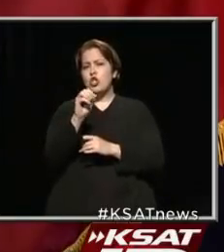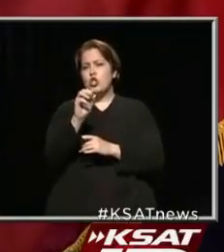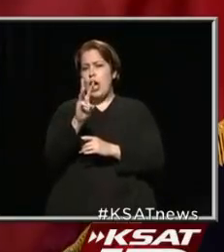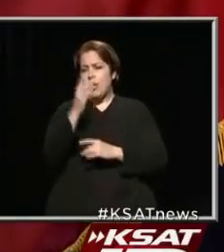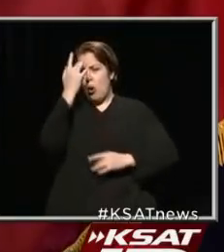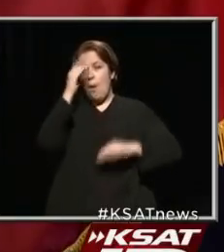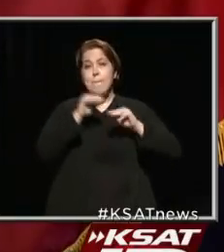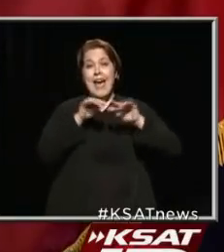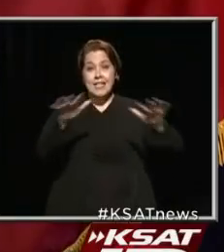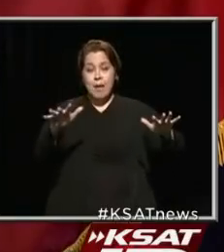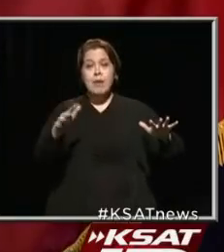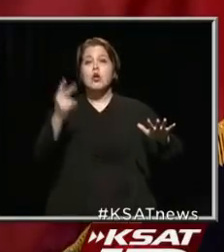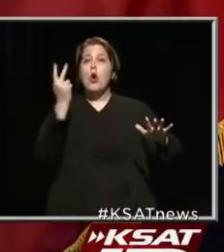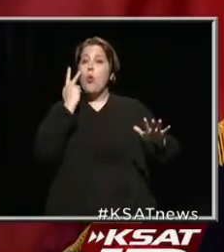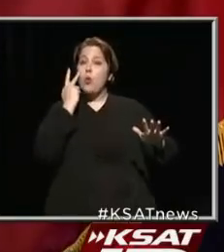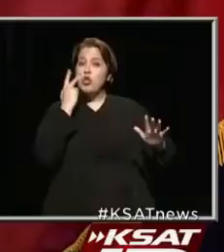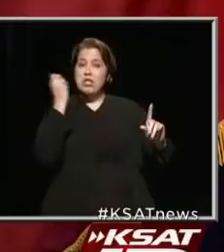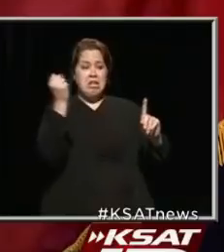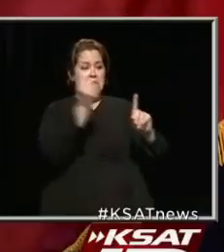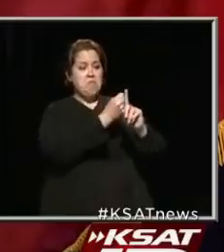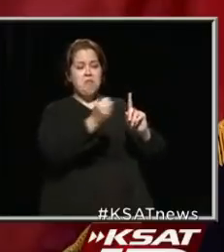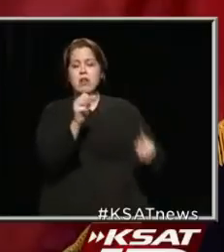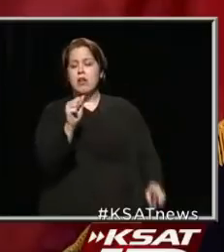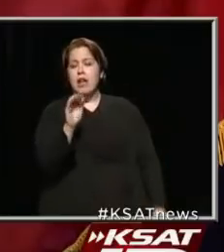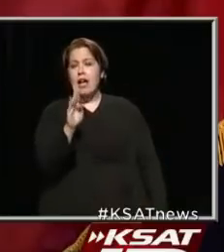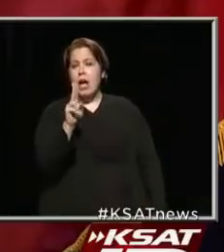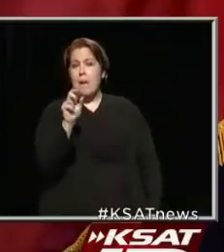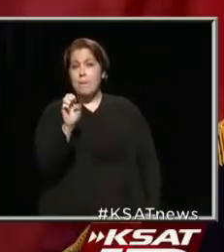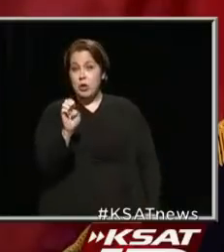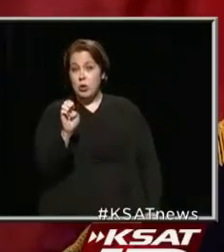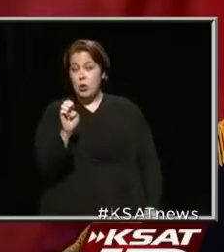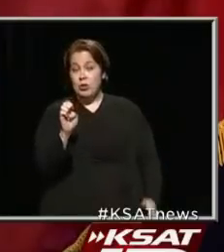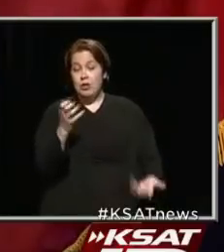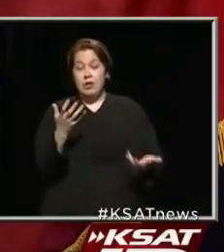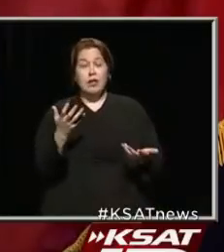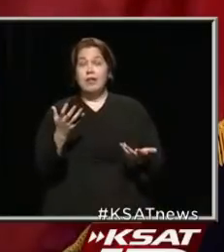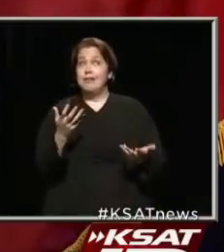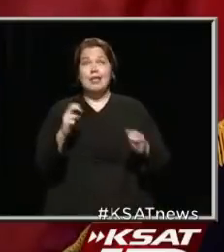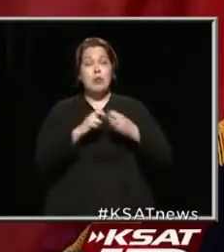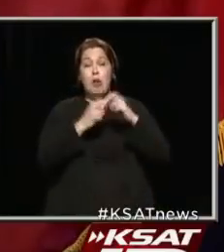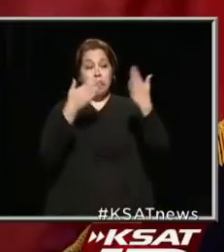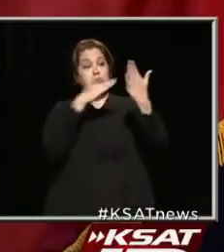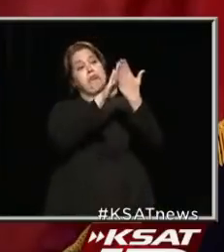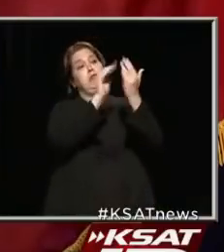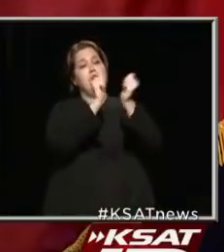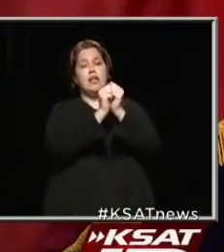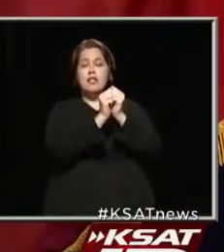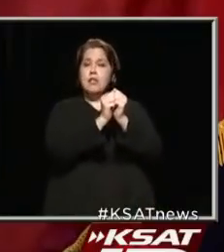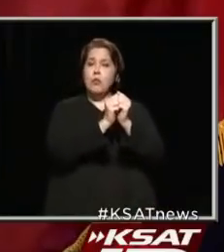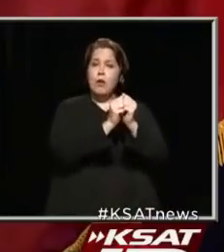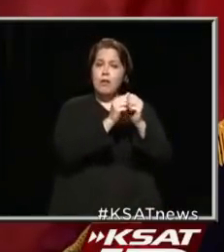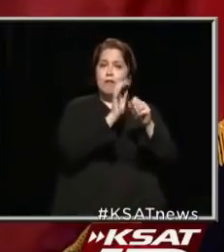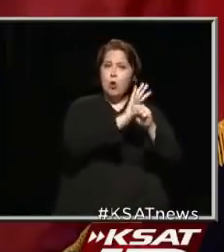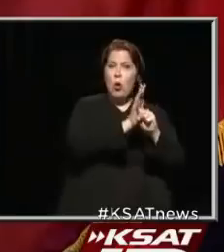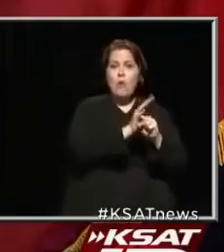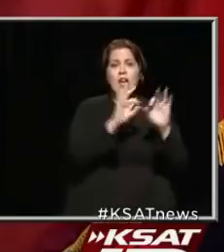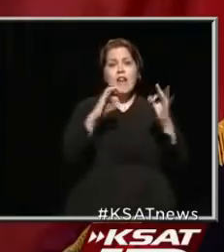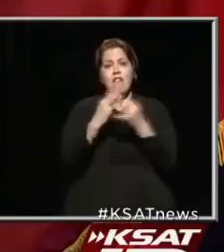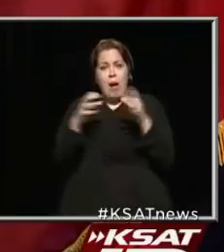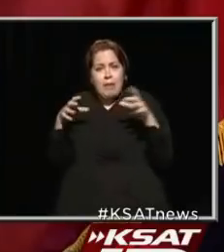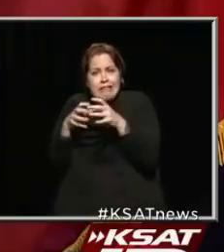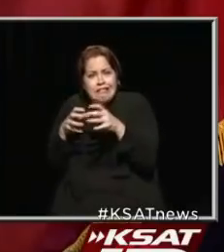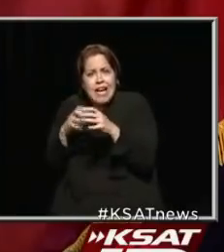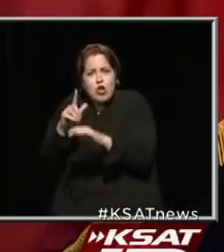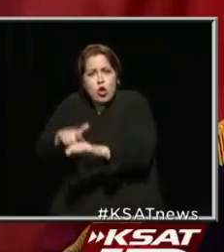are seeing domestic abuse go up. The whole problem that we're facing with COVID, families together longer, the tension that